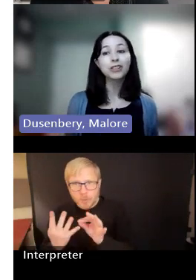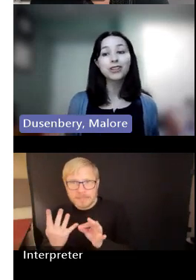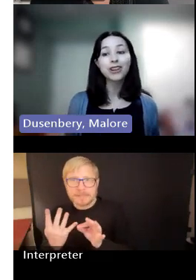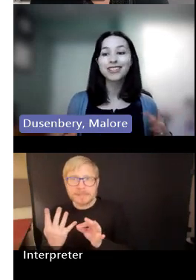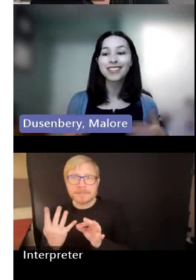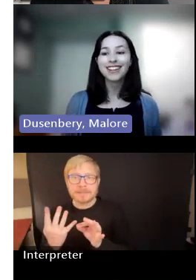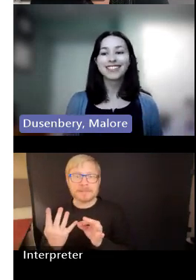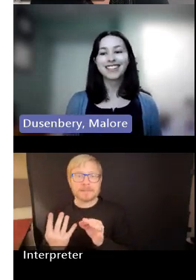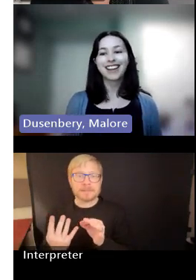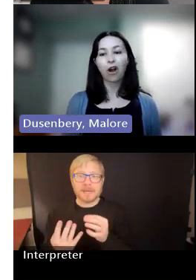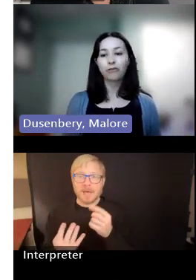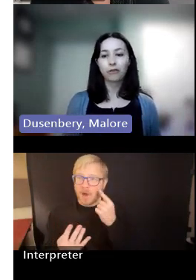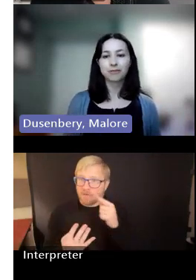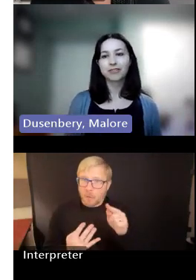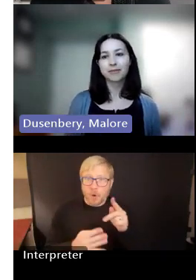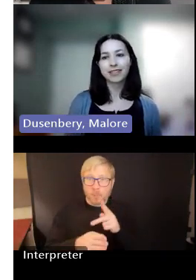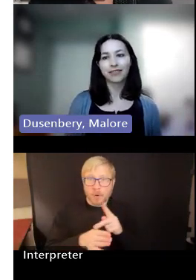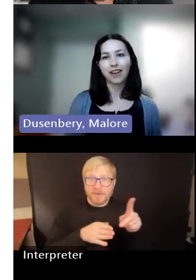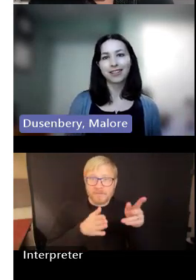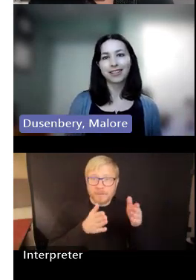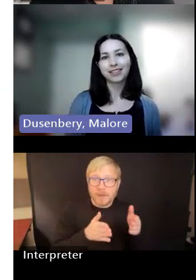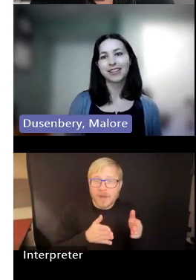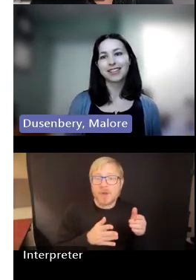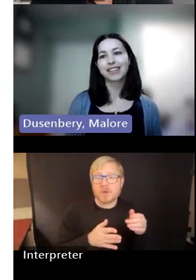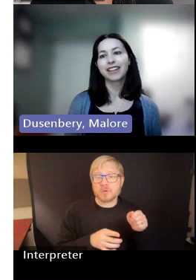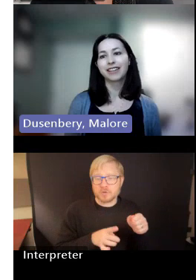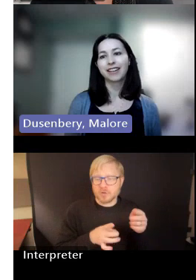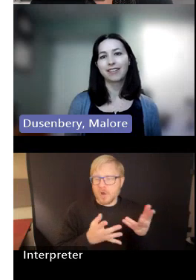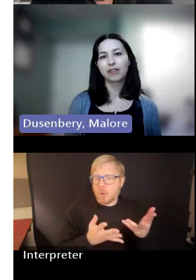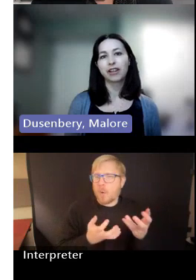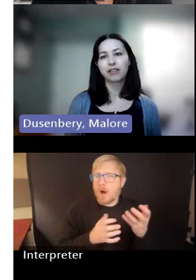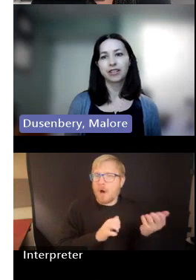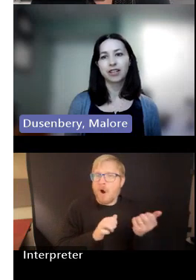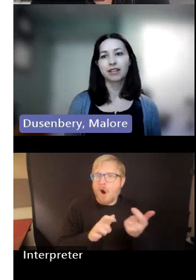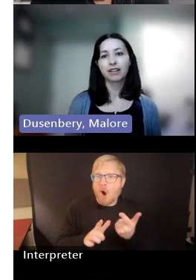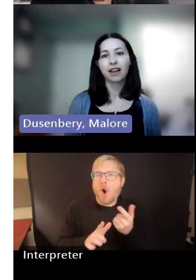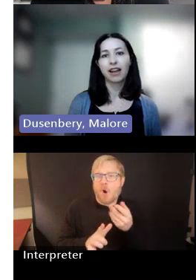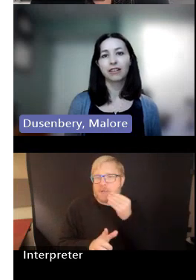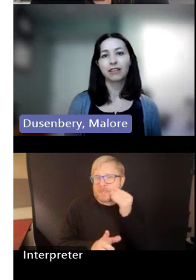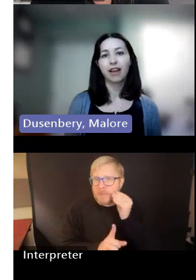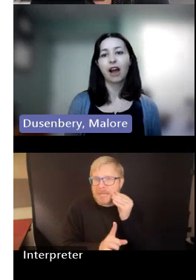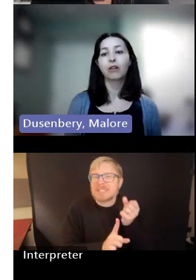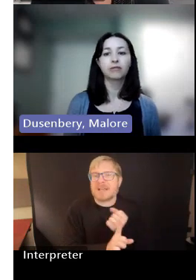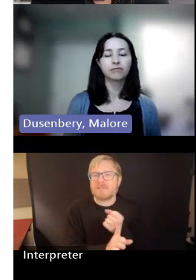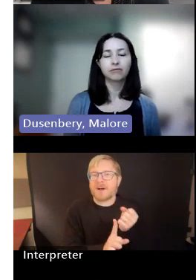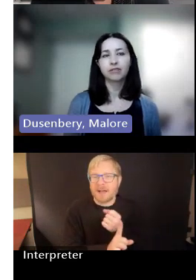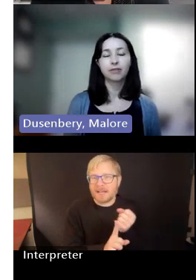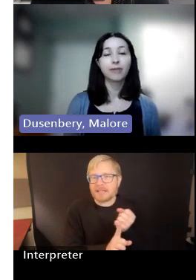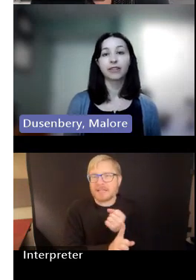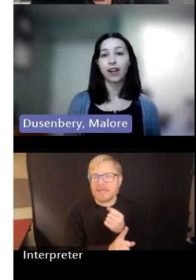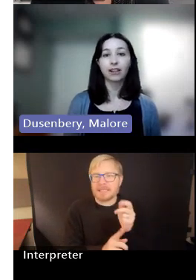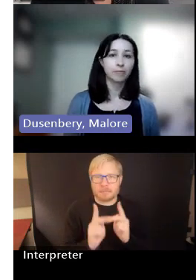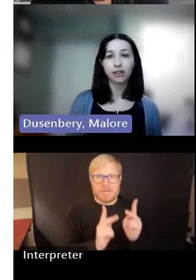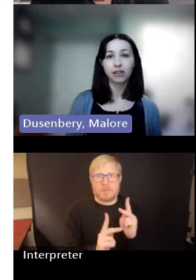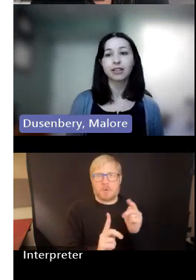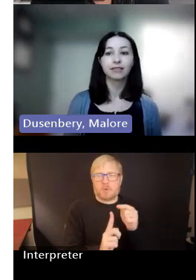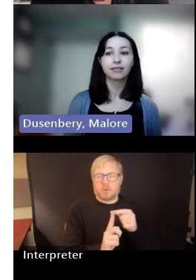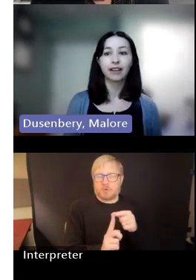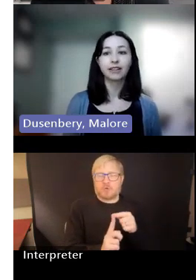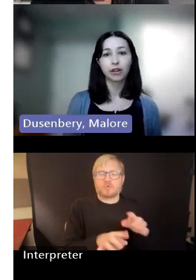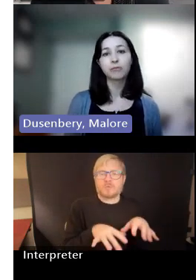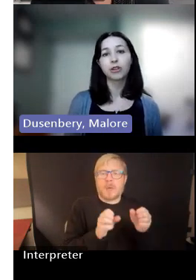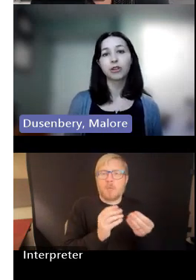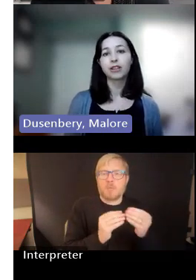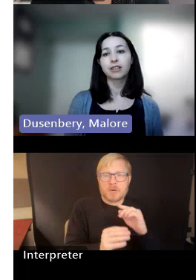for practitioners to take all forms of domestic violence seriously and really understand how domestic violence appears